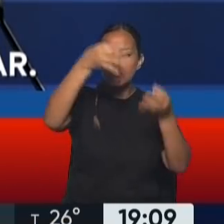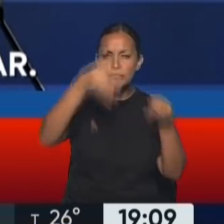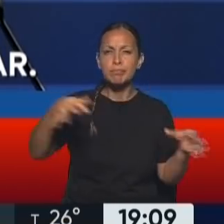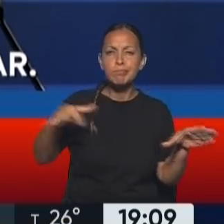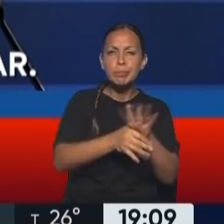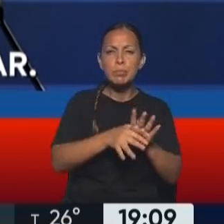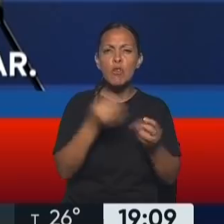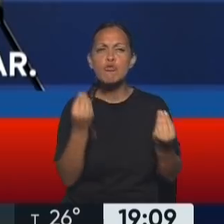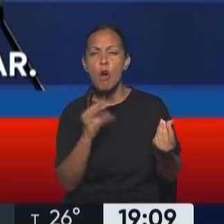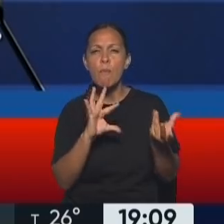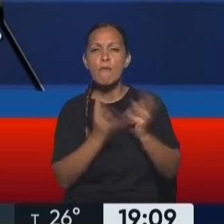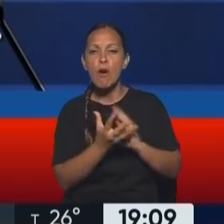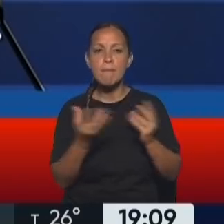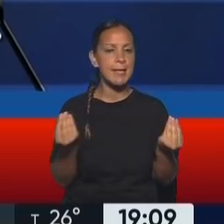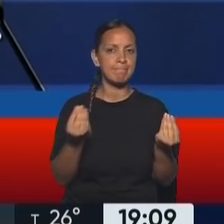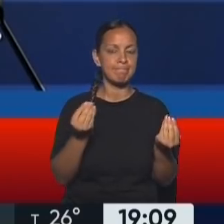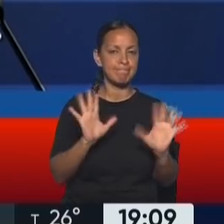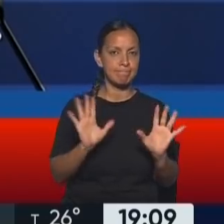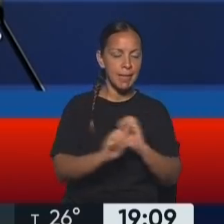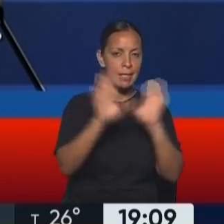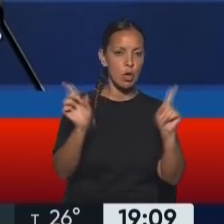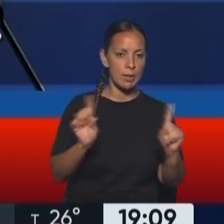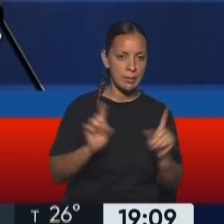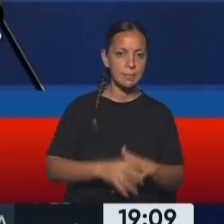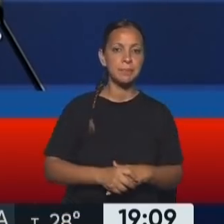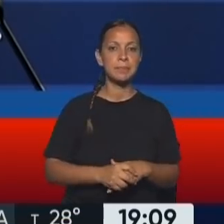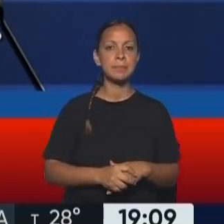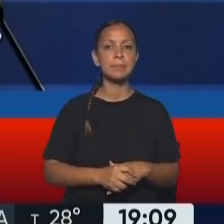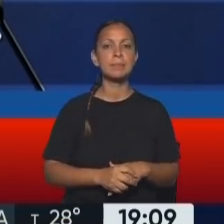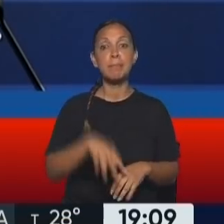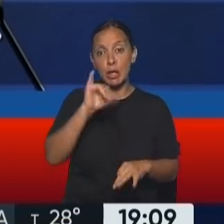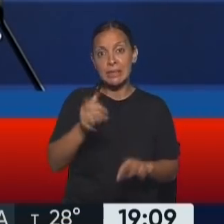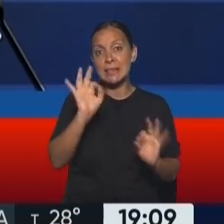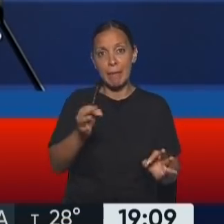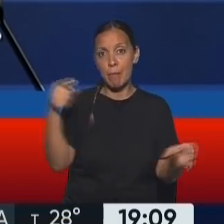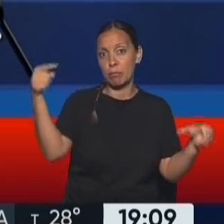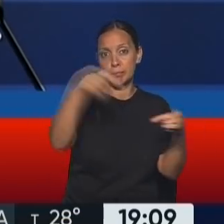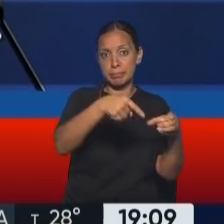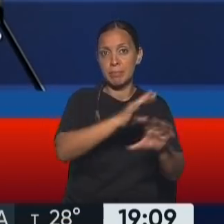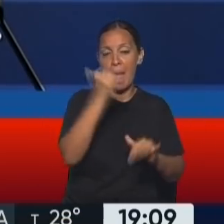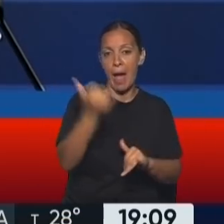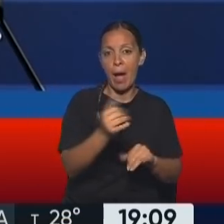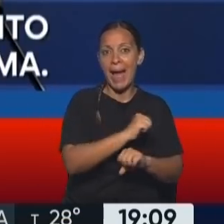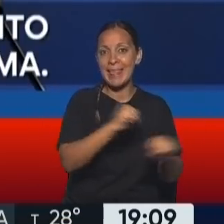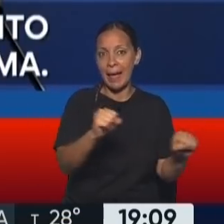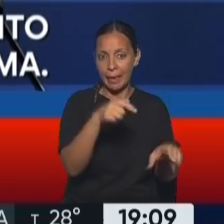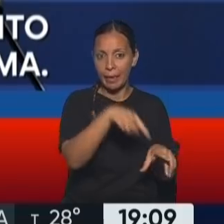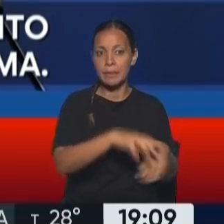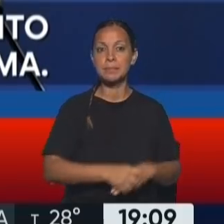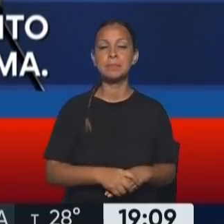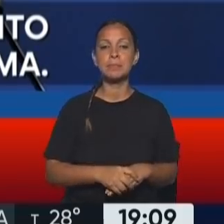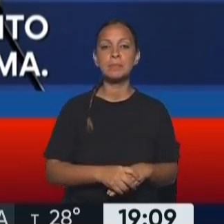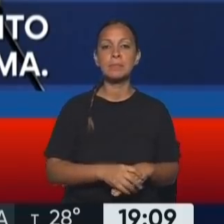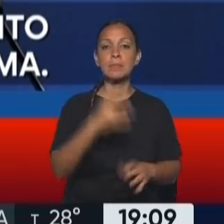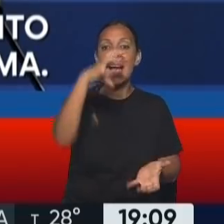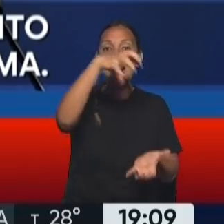plant transpired. Clearly there was one. Clearly it was violent. Clearly ordnance was